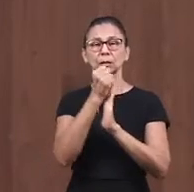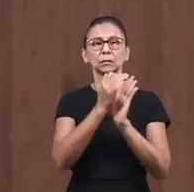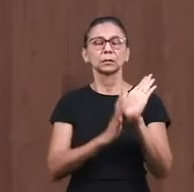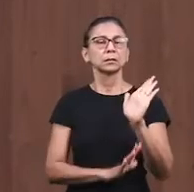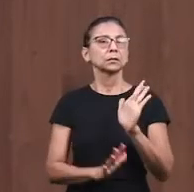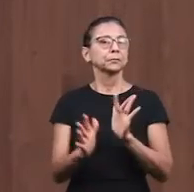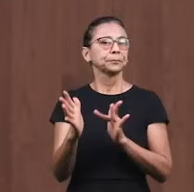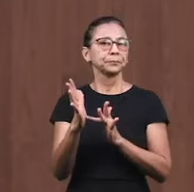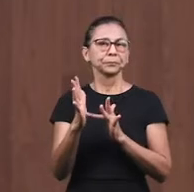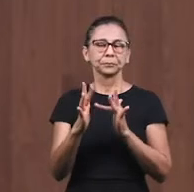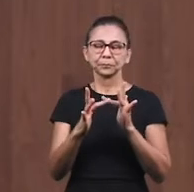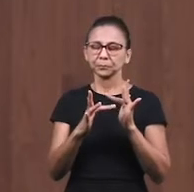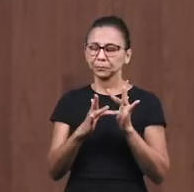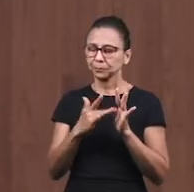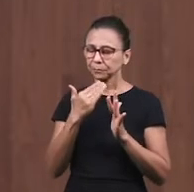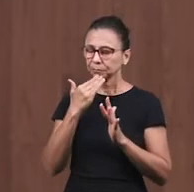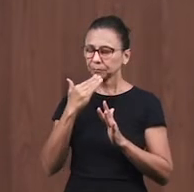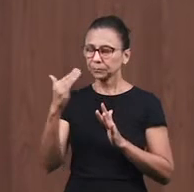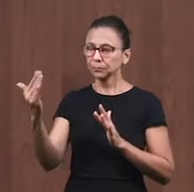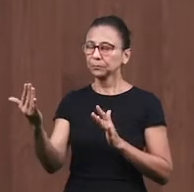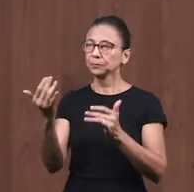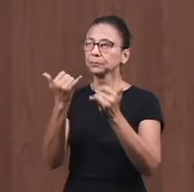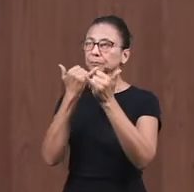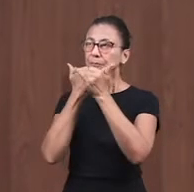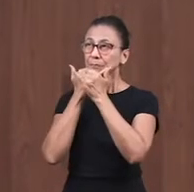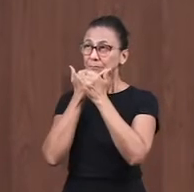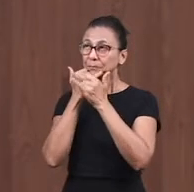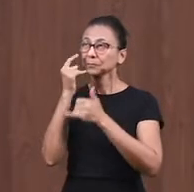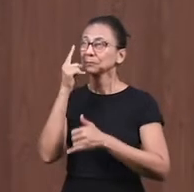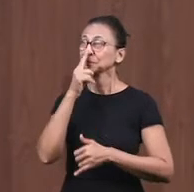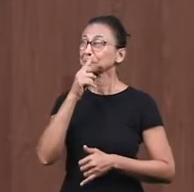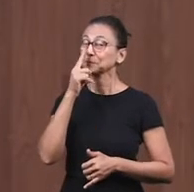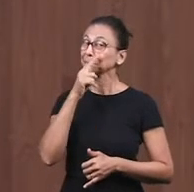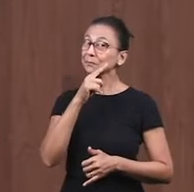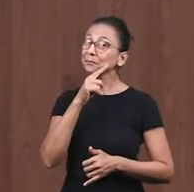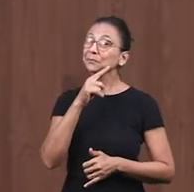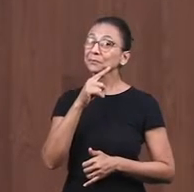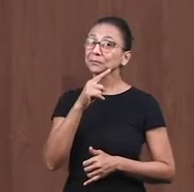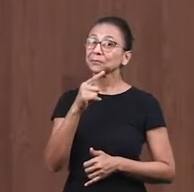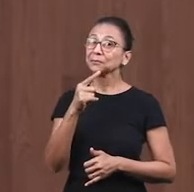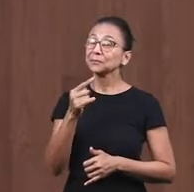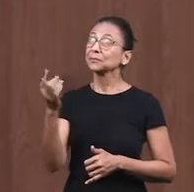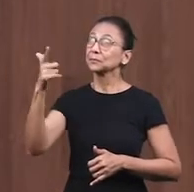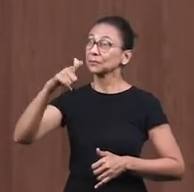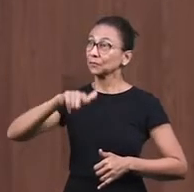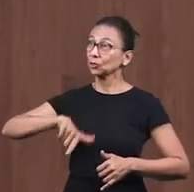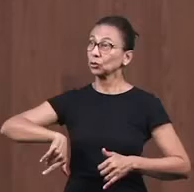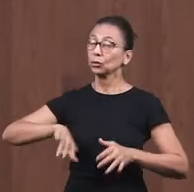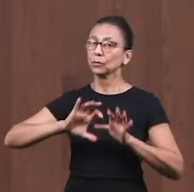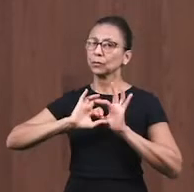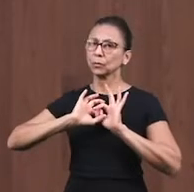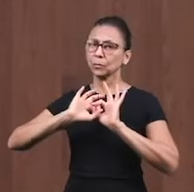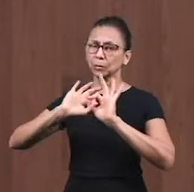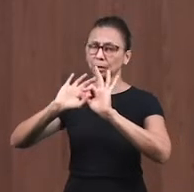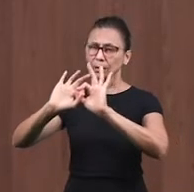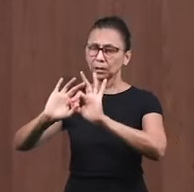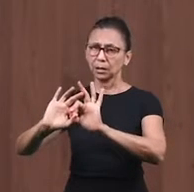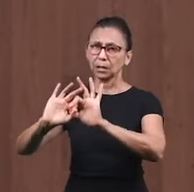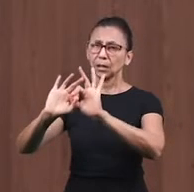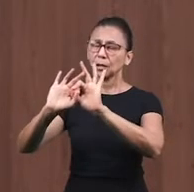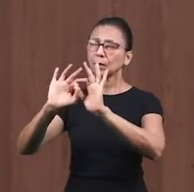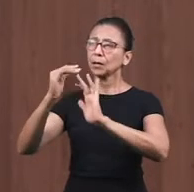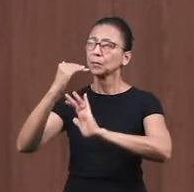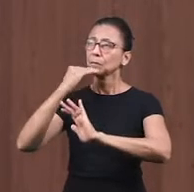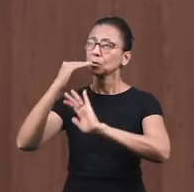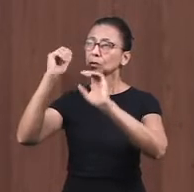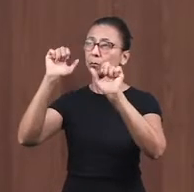the power that's in the blood of Jesus. We ask forgiveness for our sins. Renew the fellowship